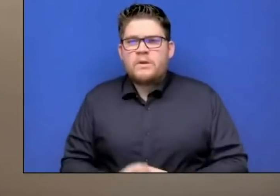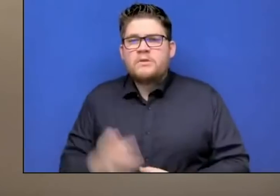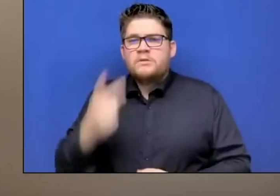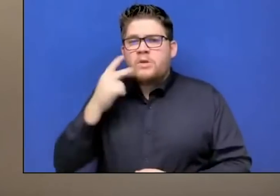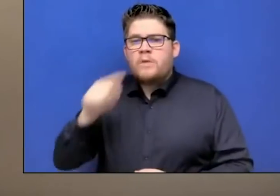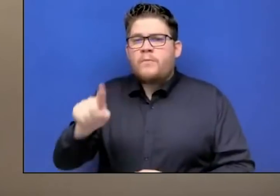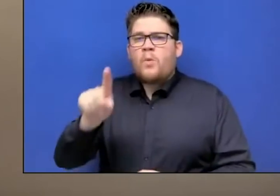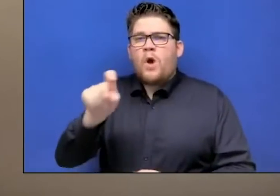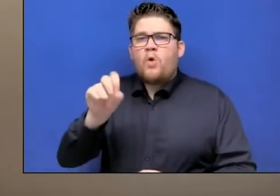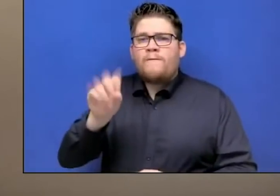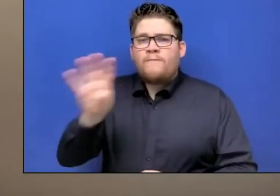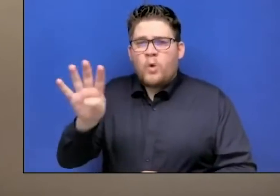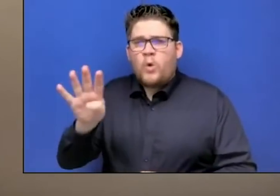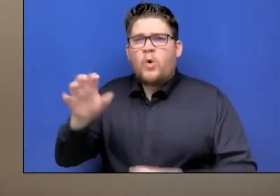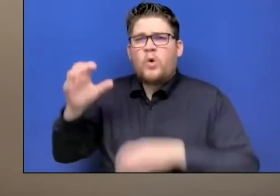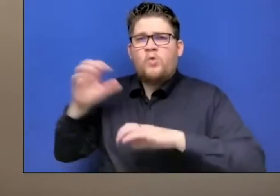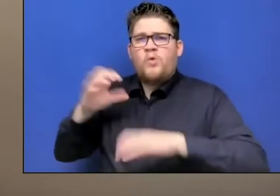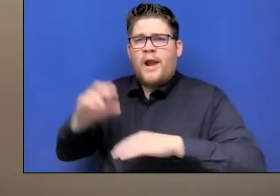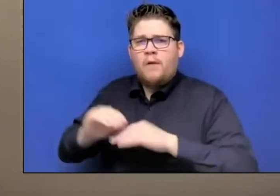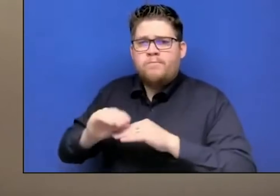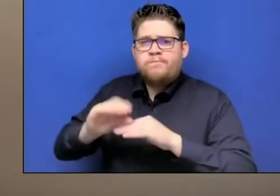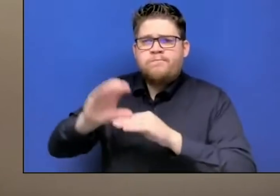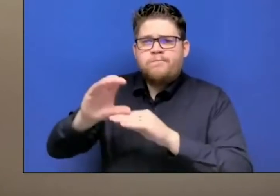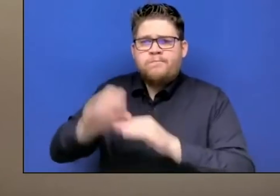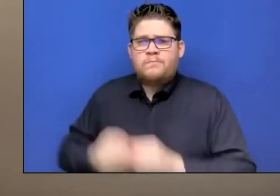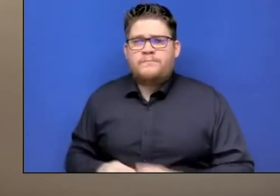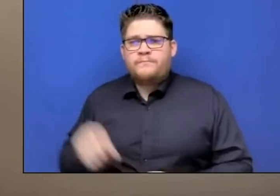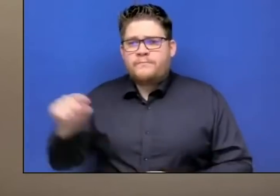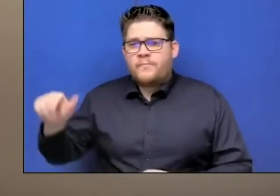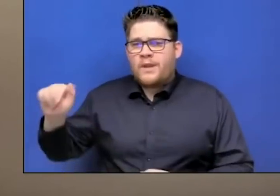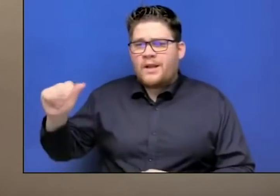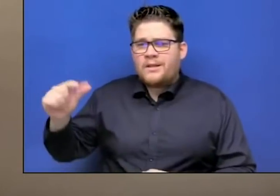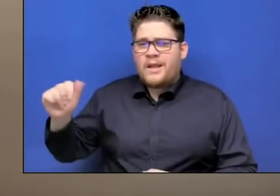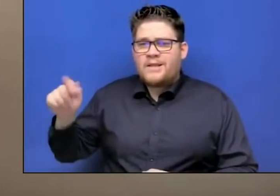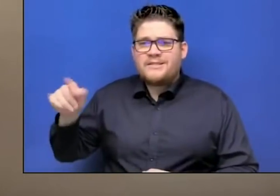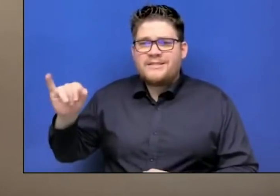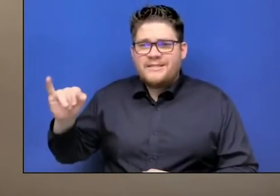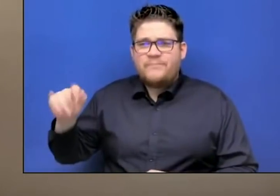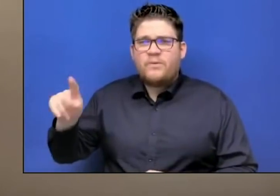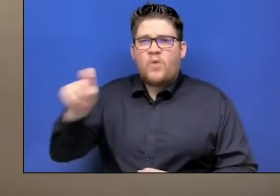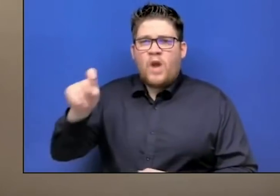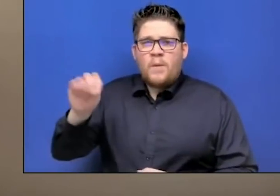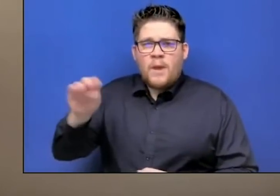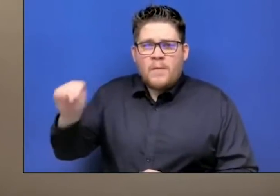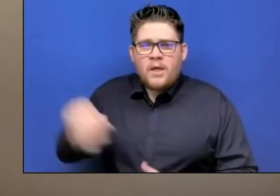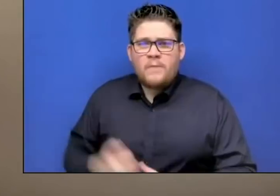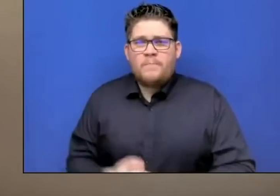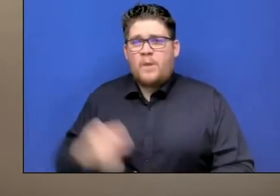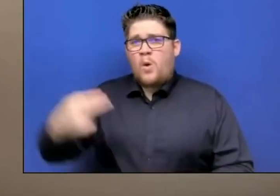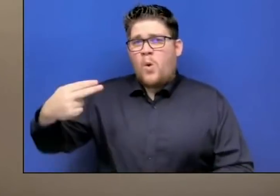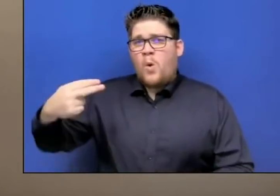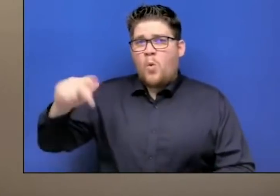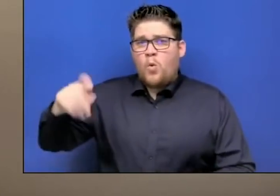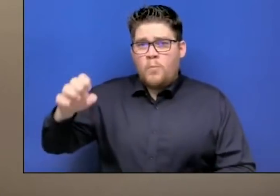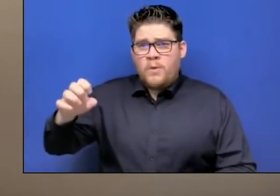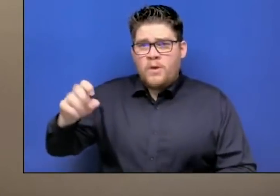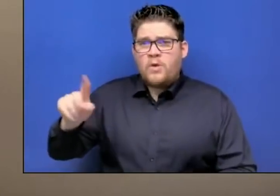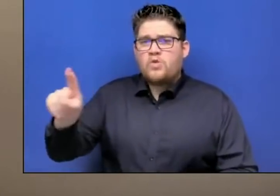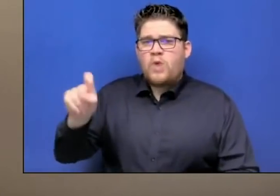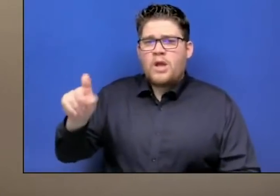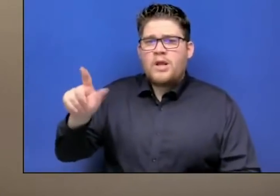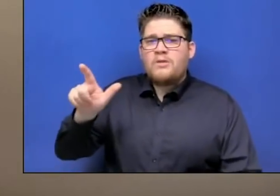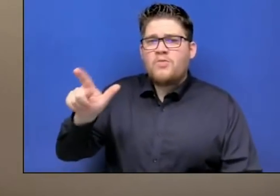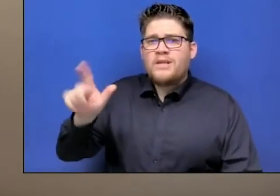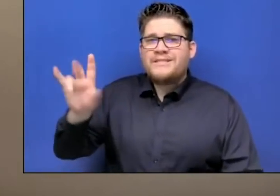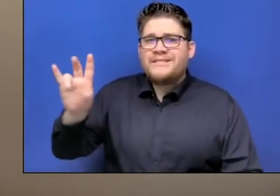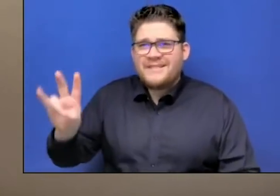rain, Agassiz 100, Hope was up at 127, and we had a widespread amount on the west side of